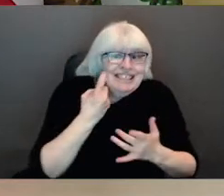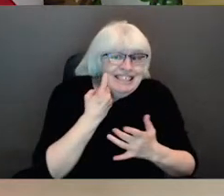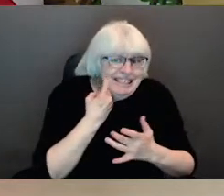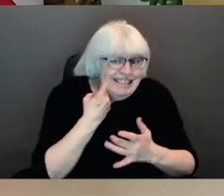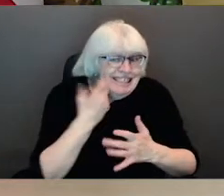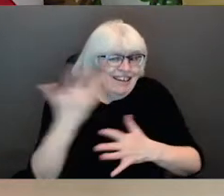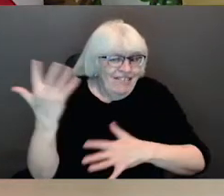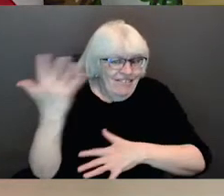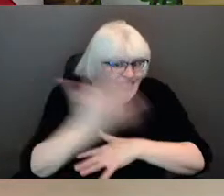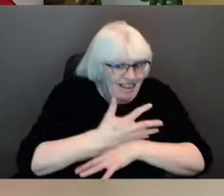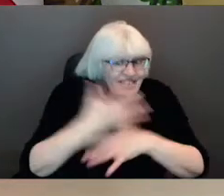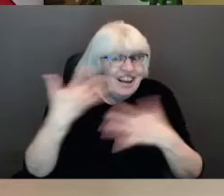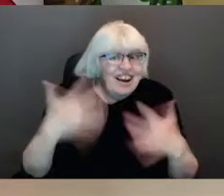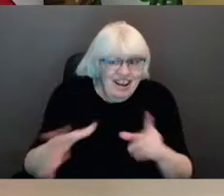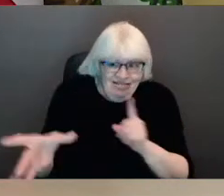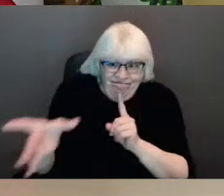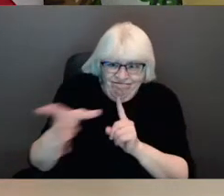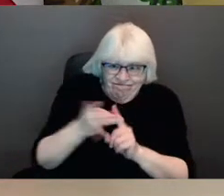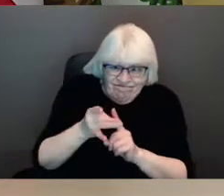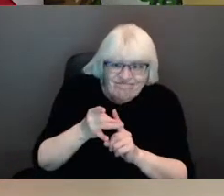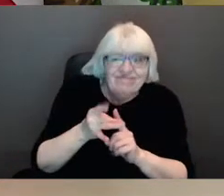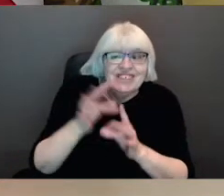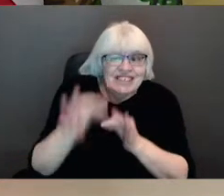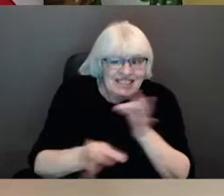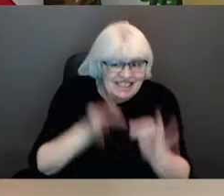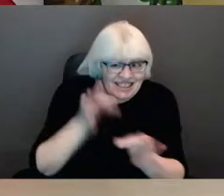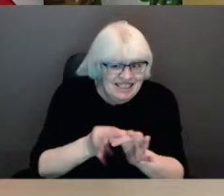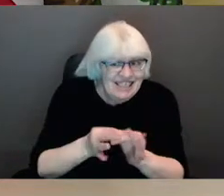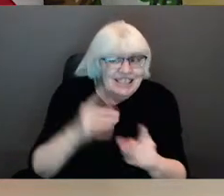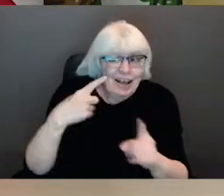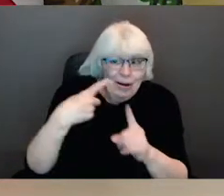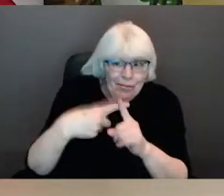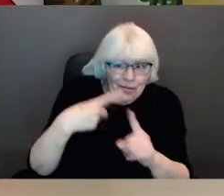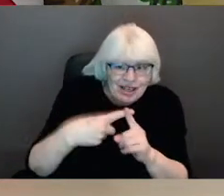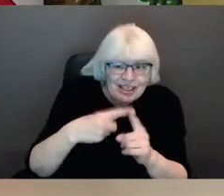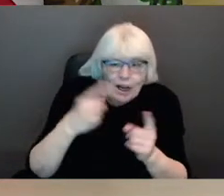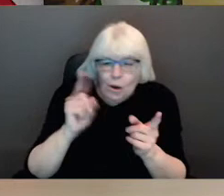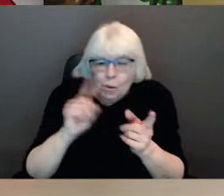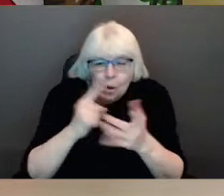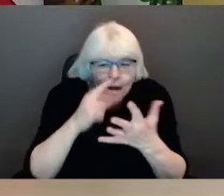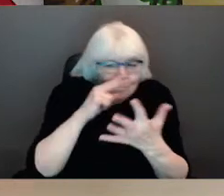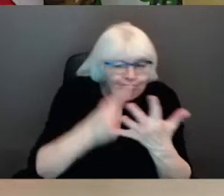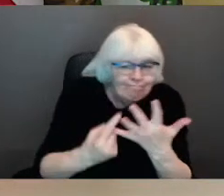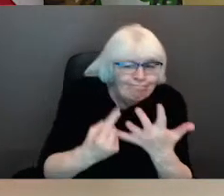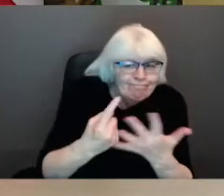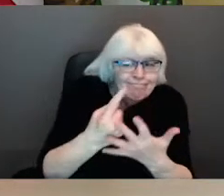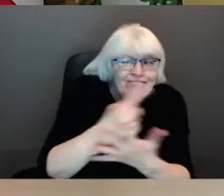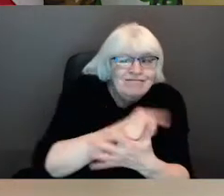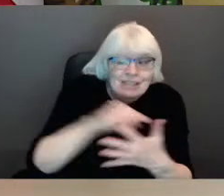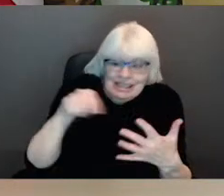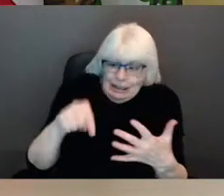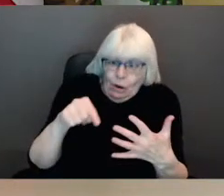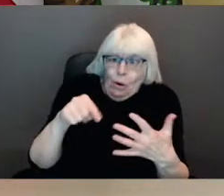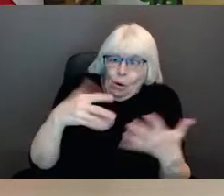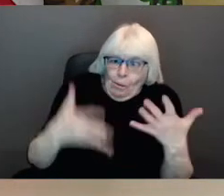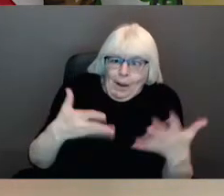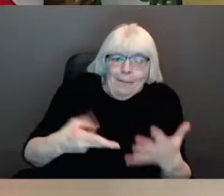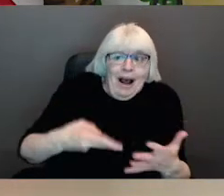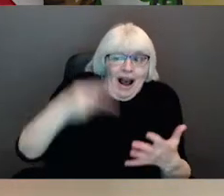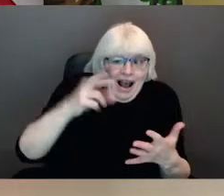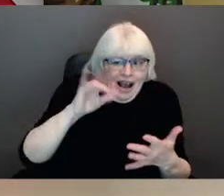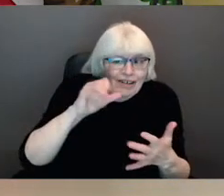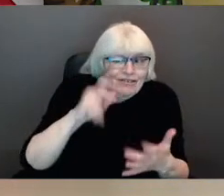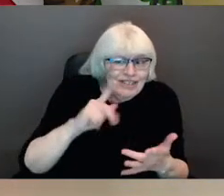COVID-19 and meet certain criteria that puts them at higher risk for severe outcome, including